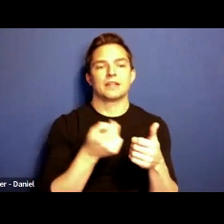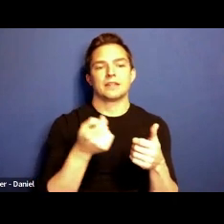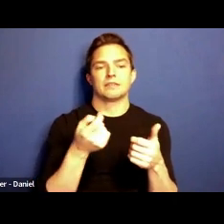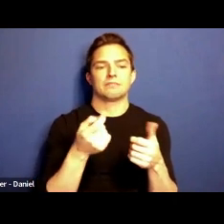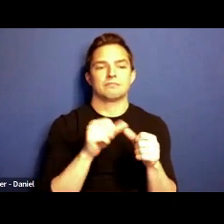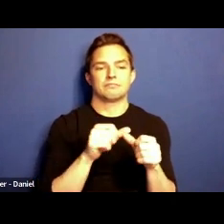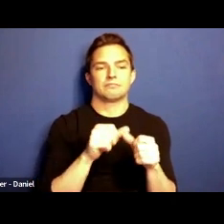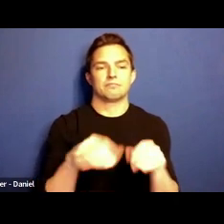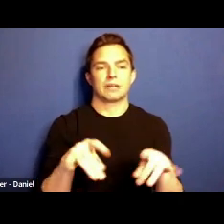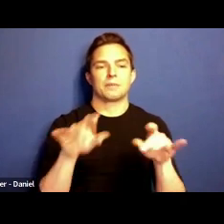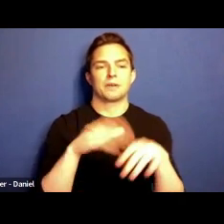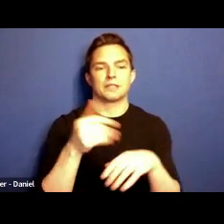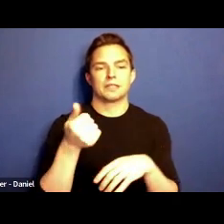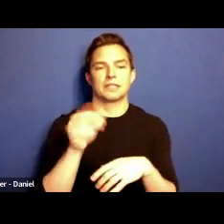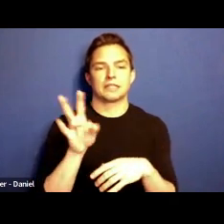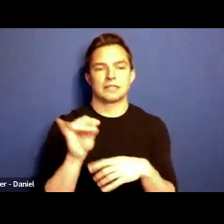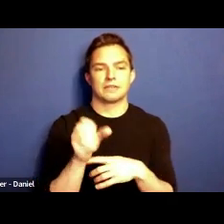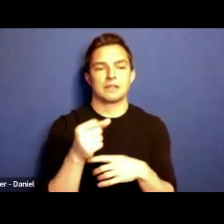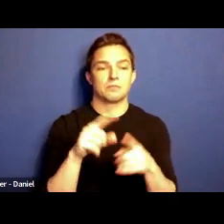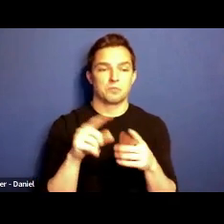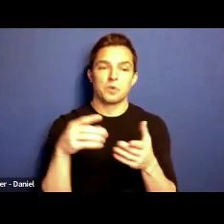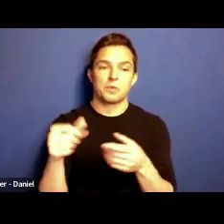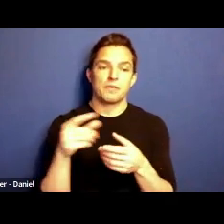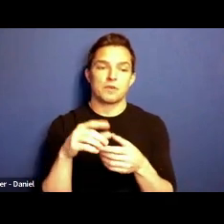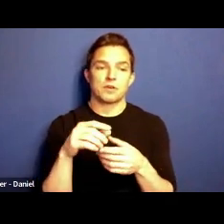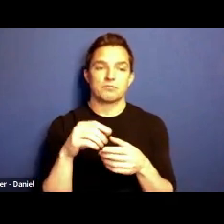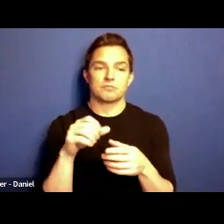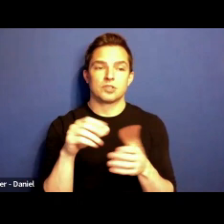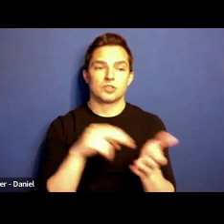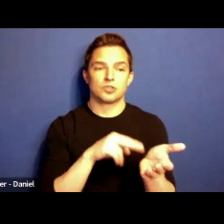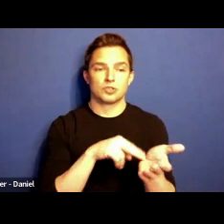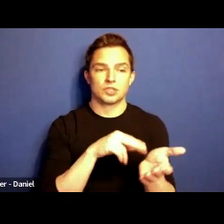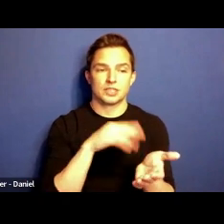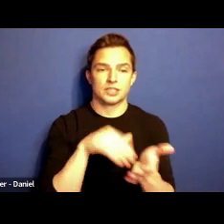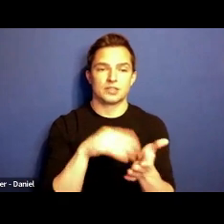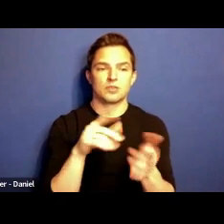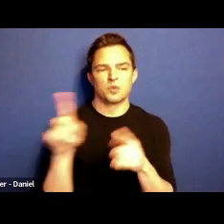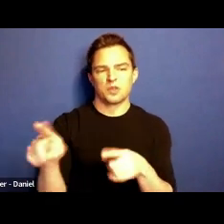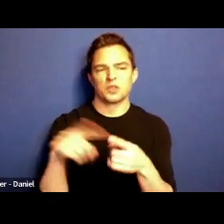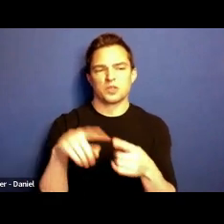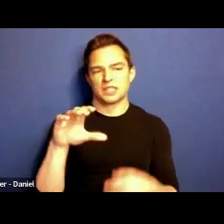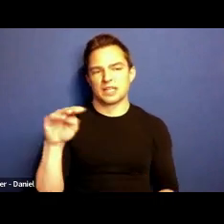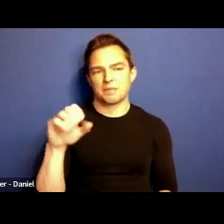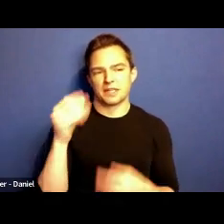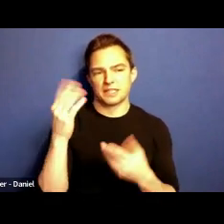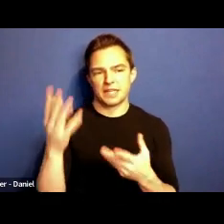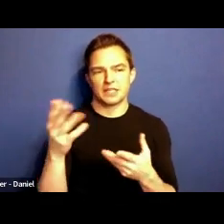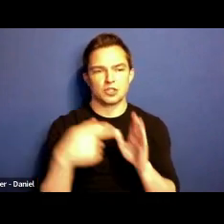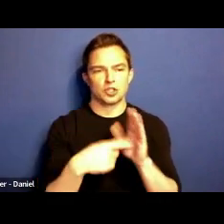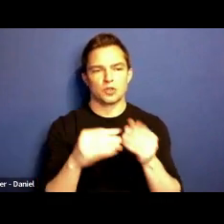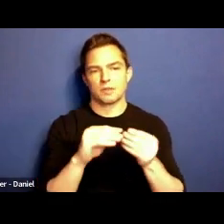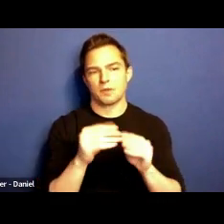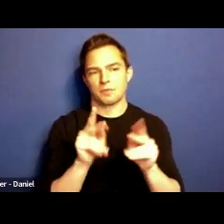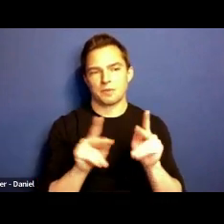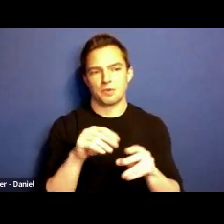care in a nursing facility. We looked at the CMS data, which shows the number of individuals in a nursing facility that